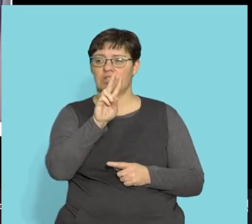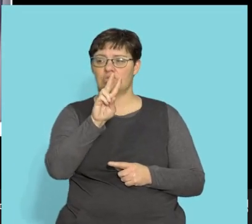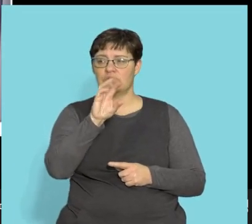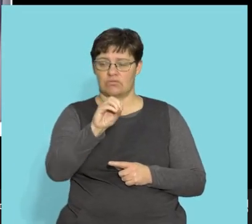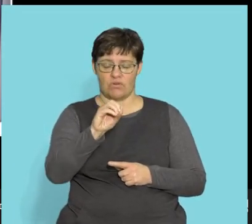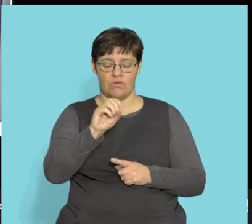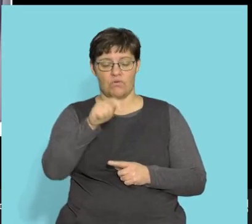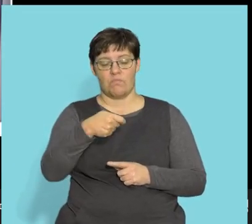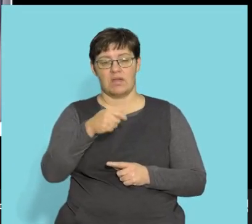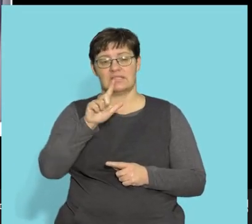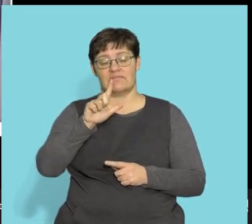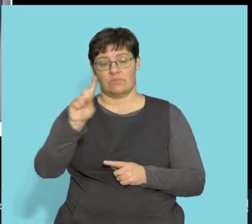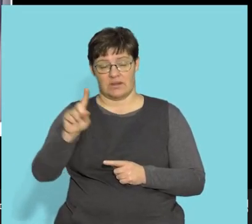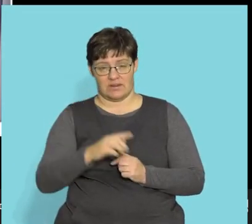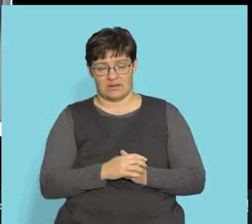be